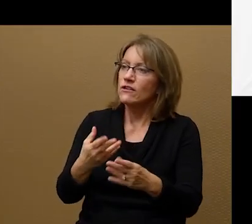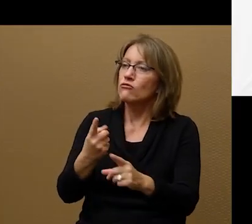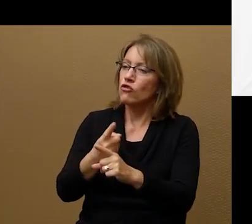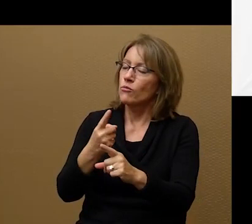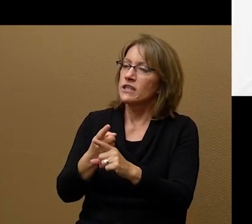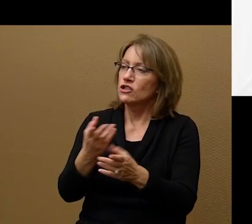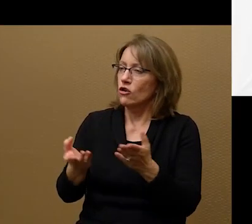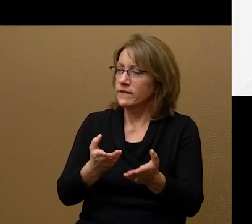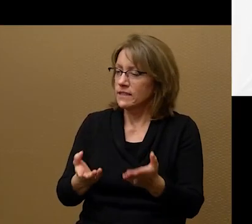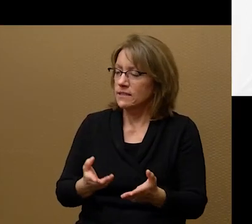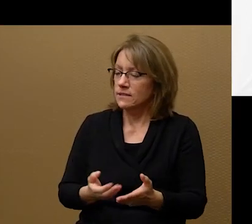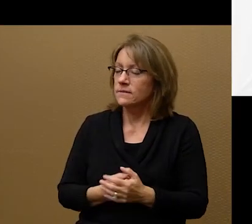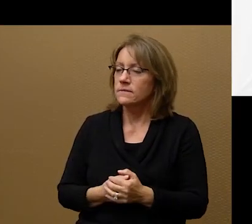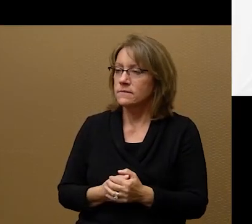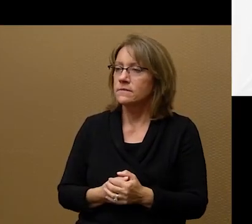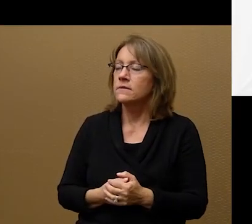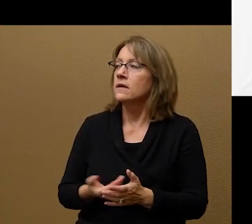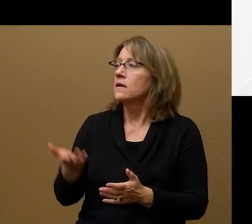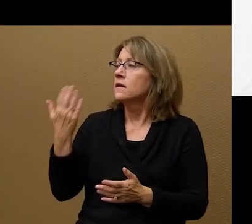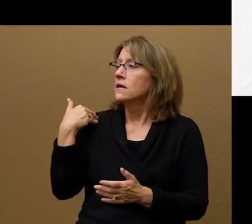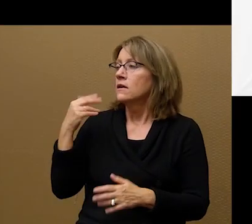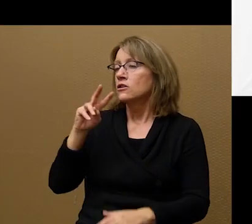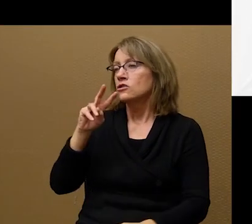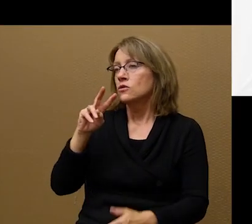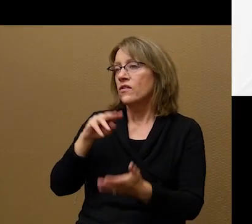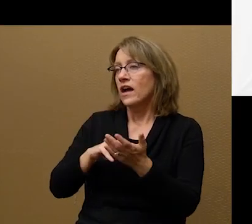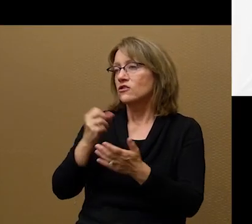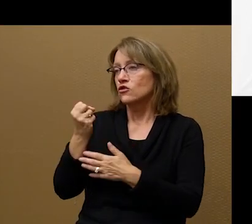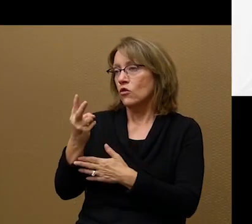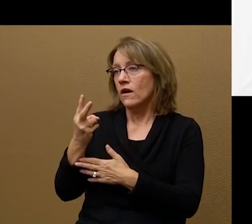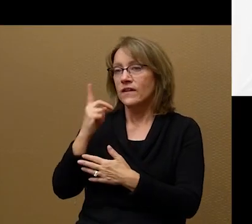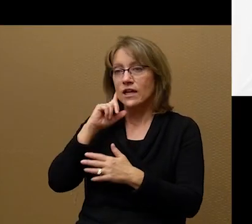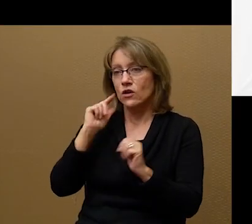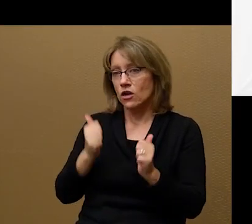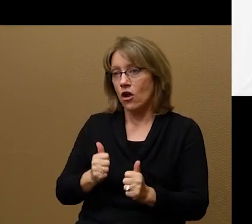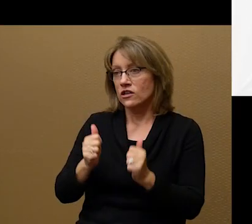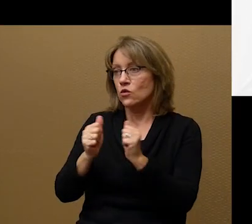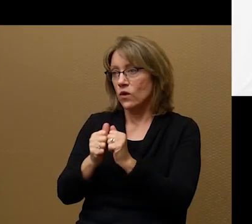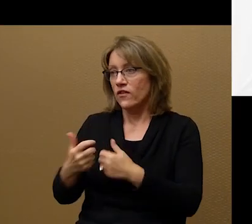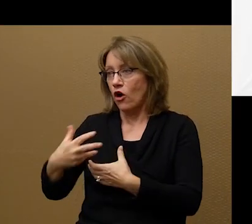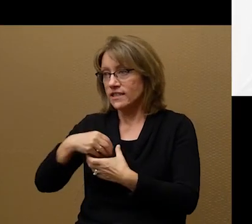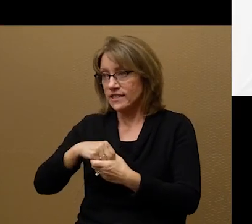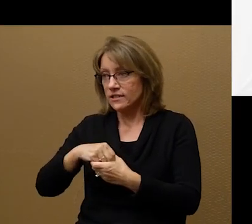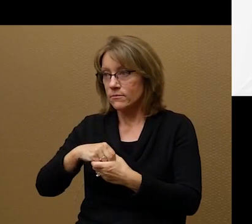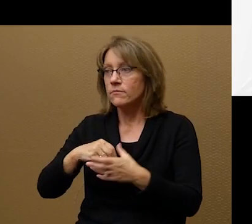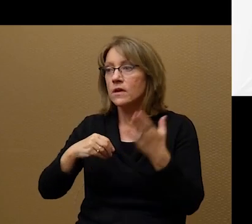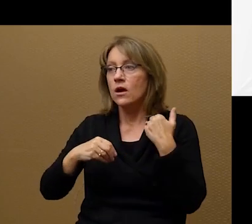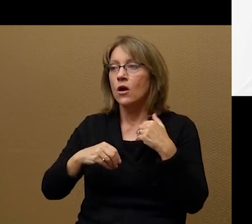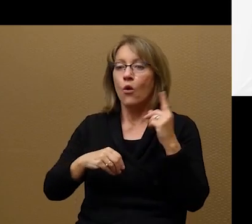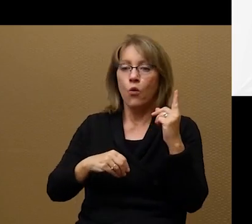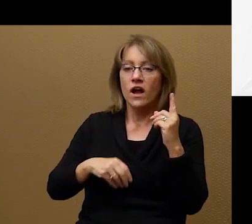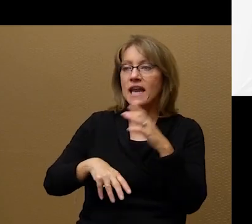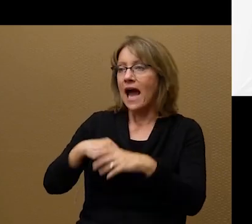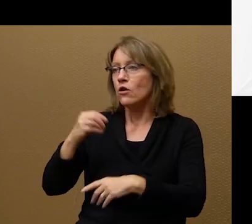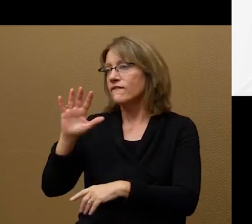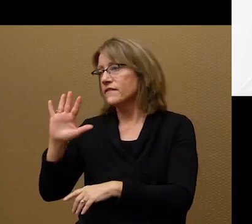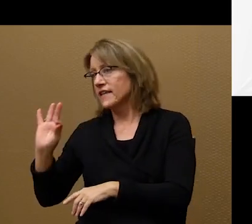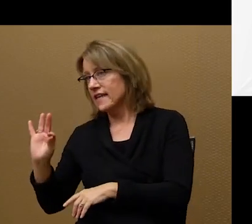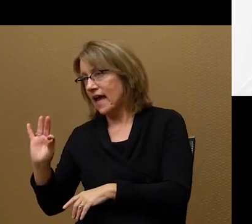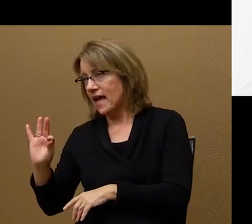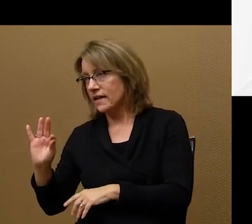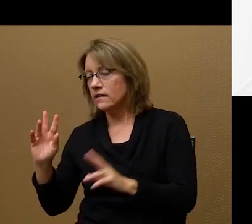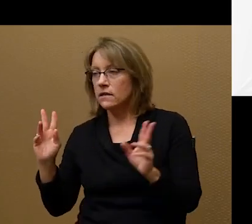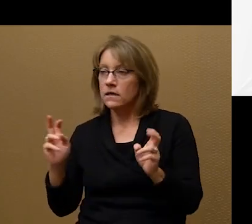2012, hearing loss with autism was 1 in 59. Typically developing was 1